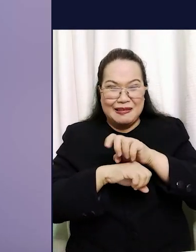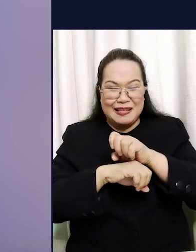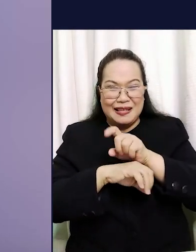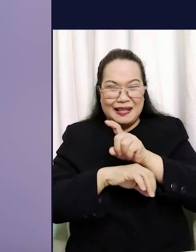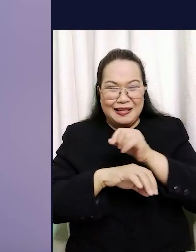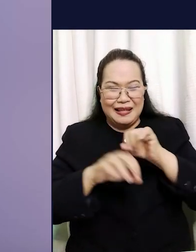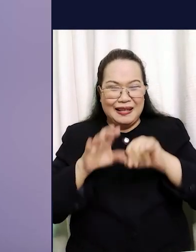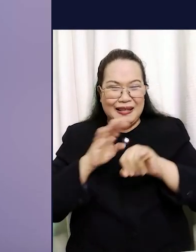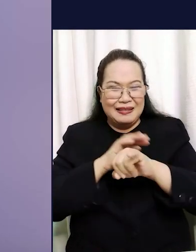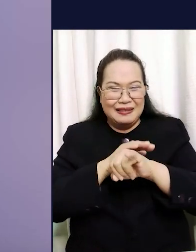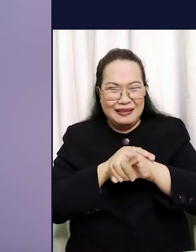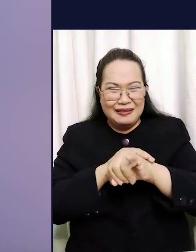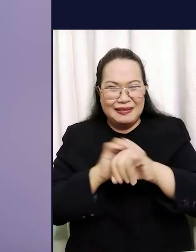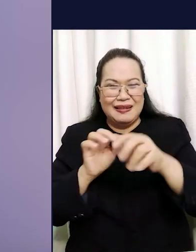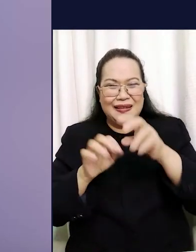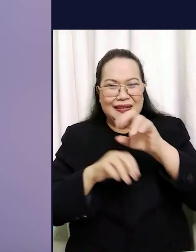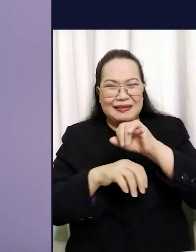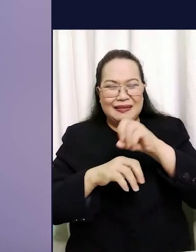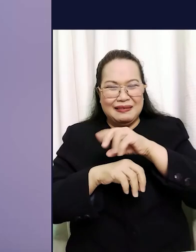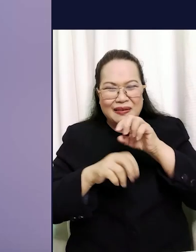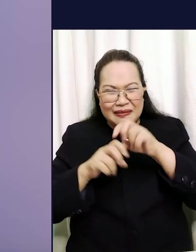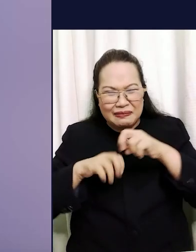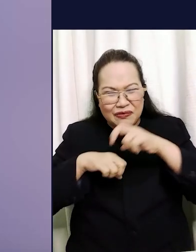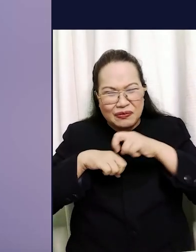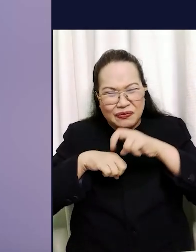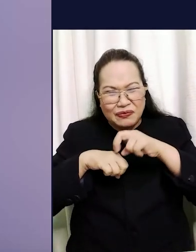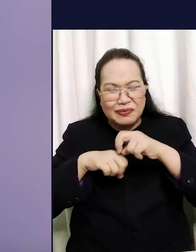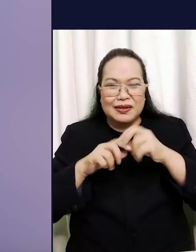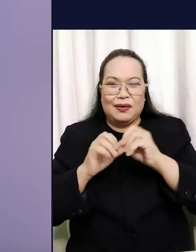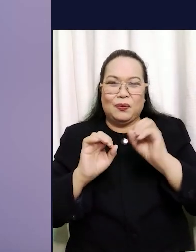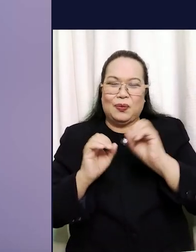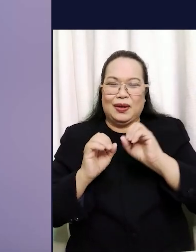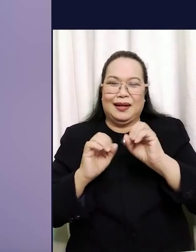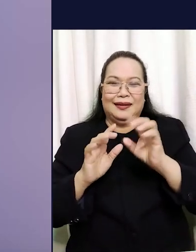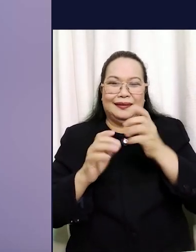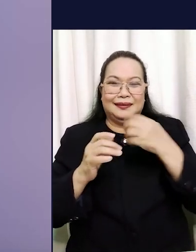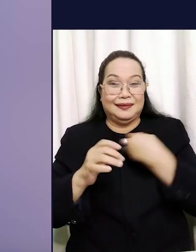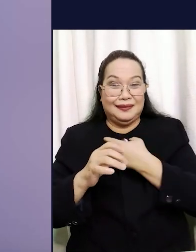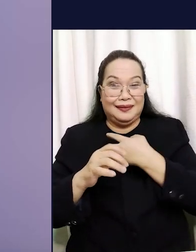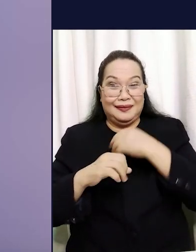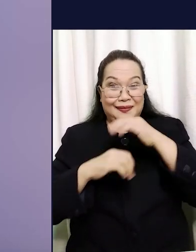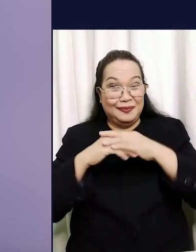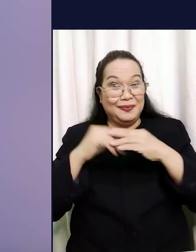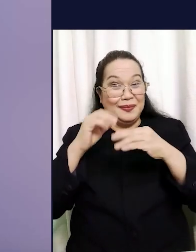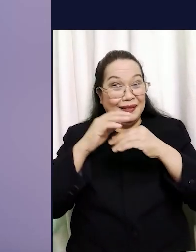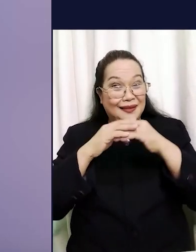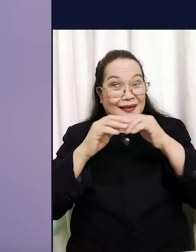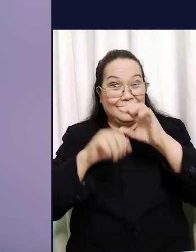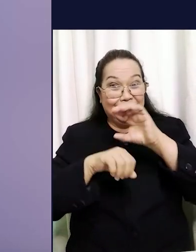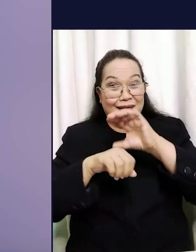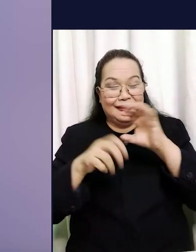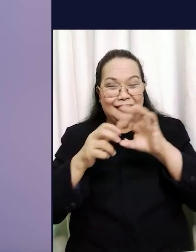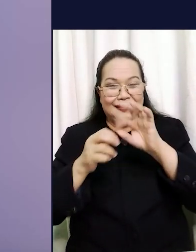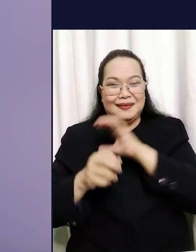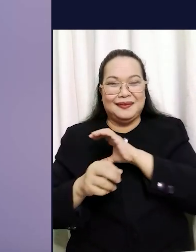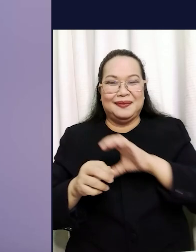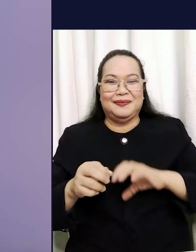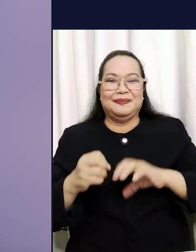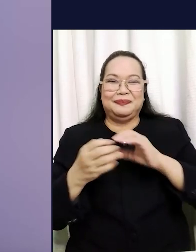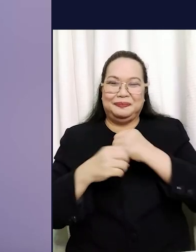Christ and making it stronger. And when we allow God's agape love to fill